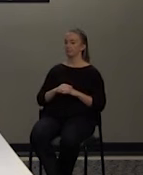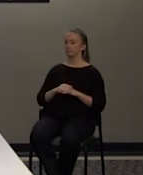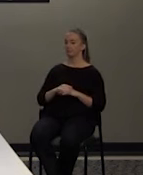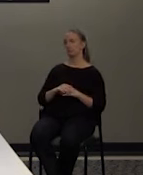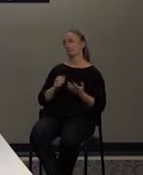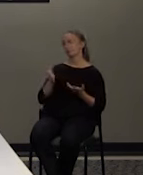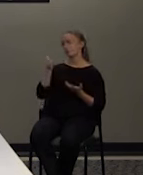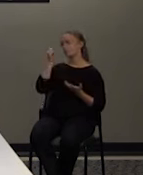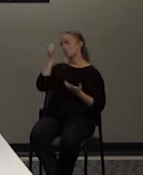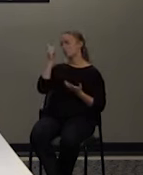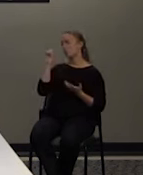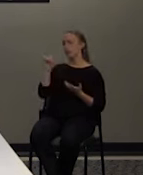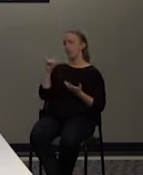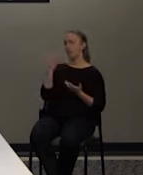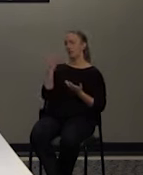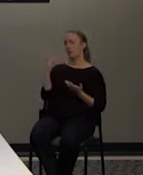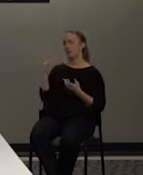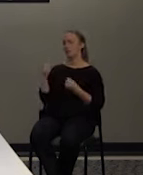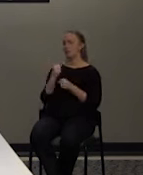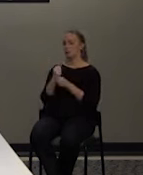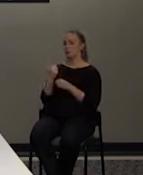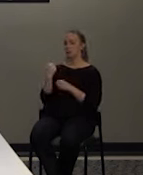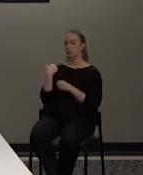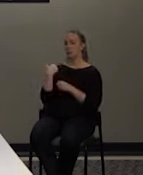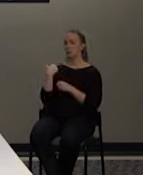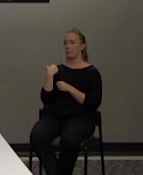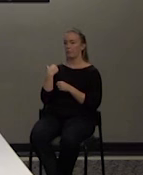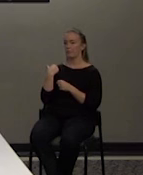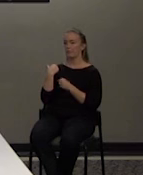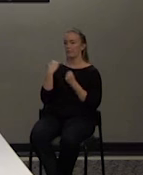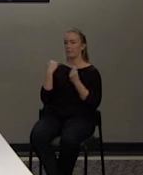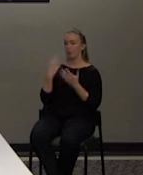been 5-6 years ago, and a lot's changed.